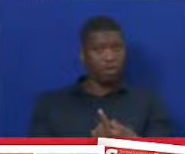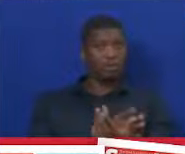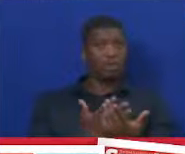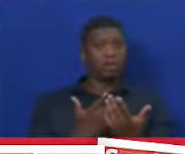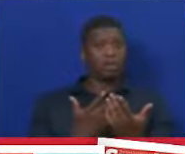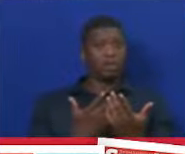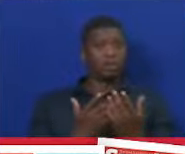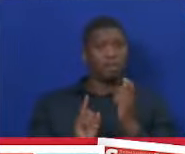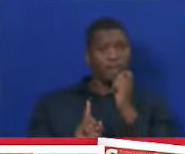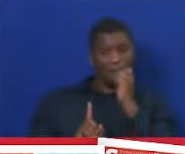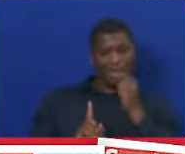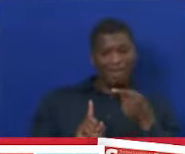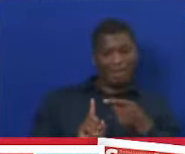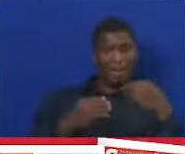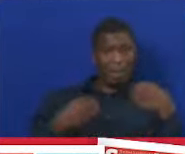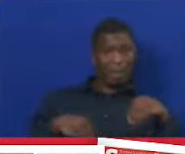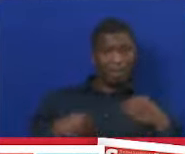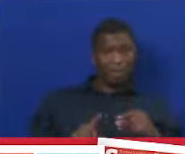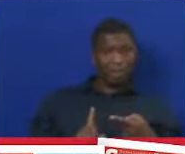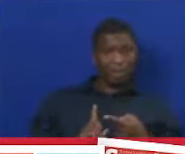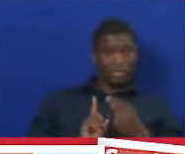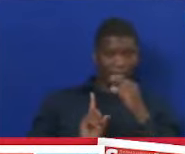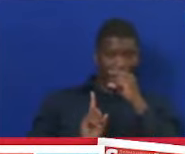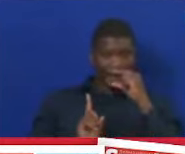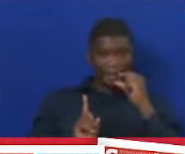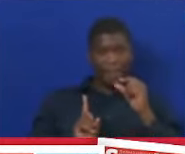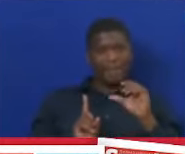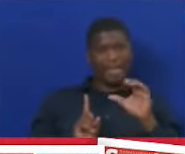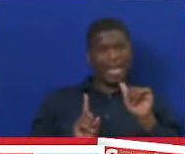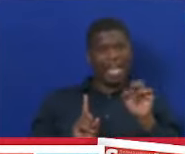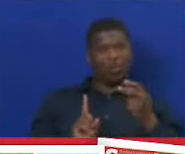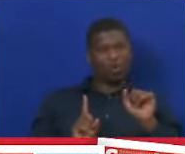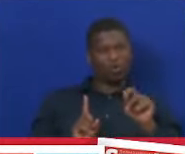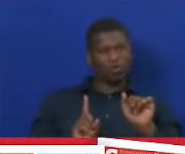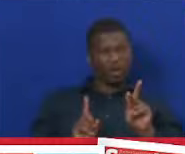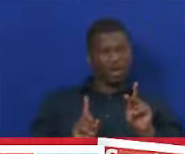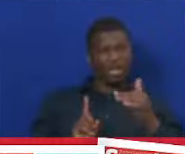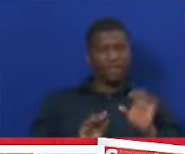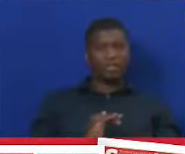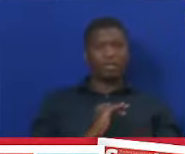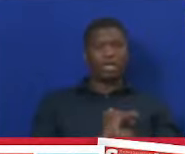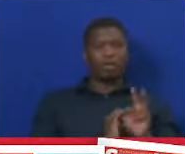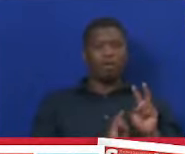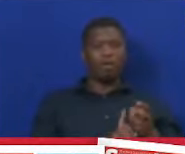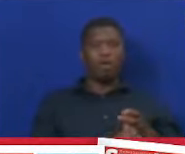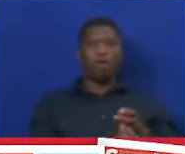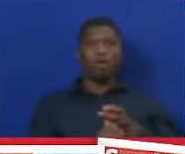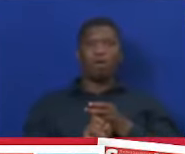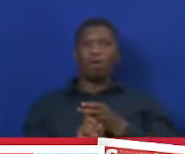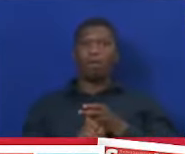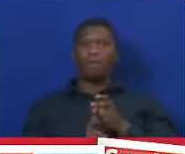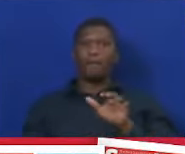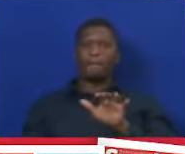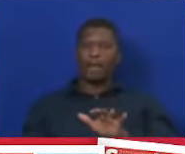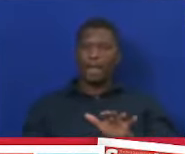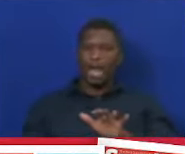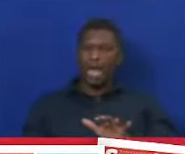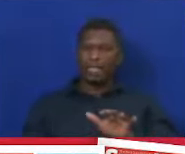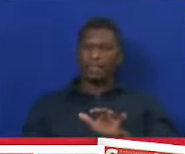as Jeribu Shuka was kidnapped at Centurion. A second docket that was